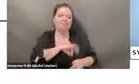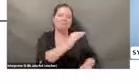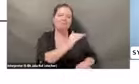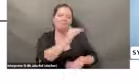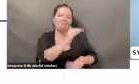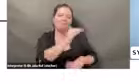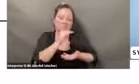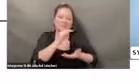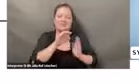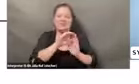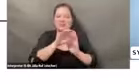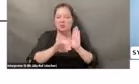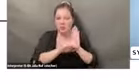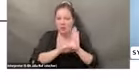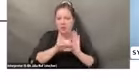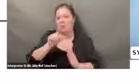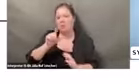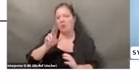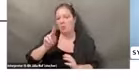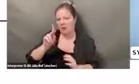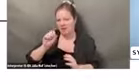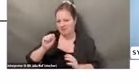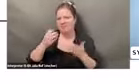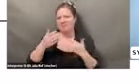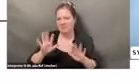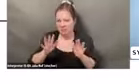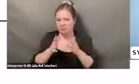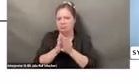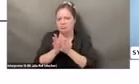curriculum as Lucas presented it. And